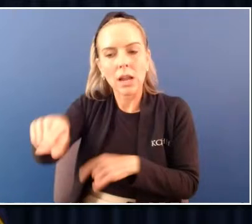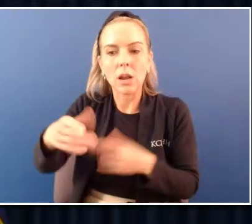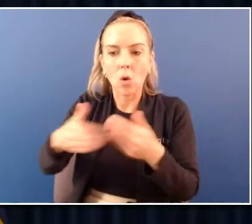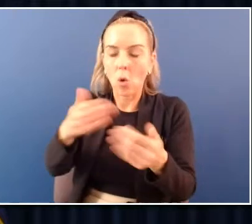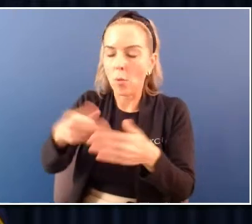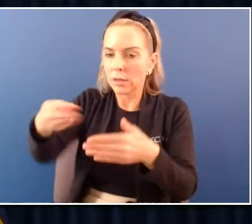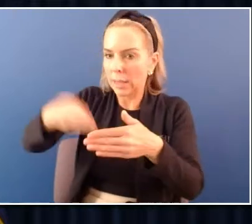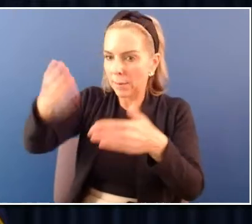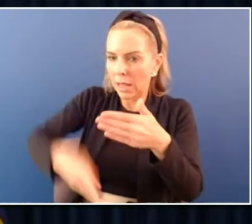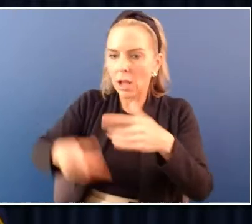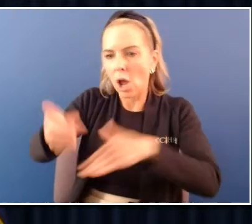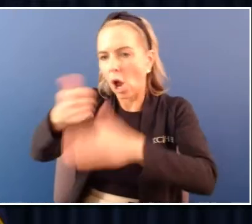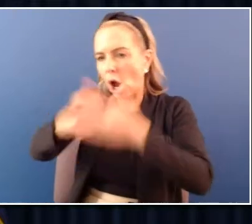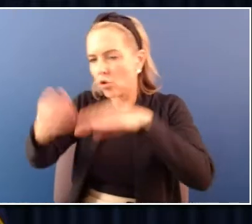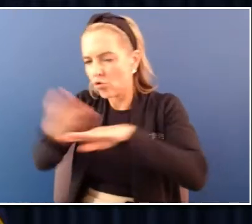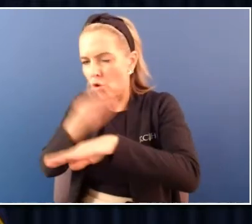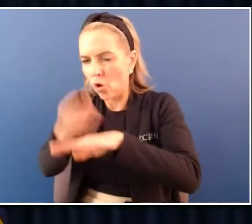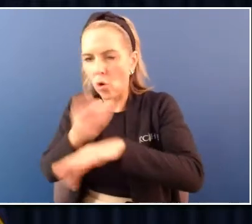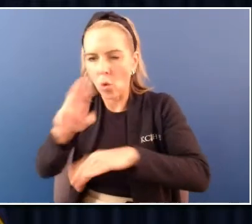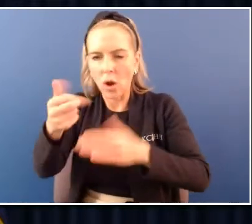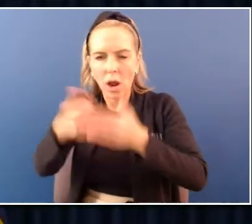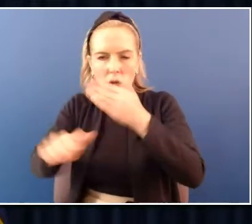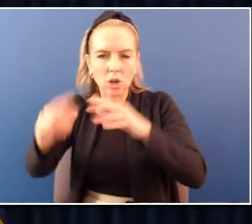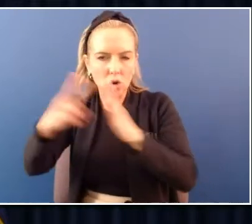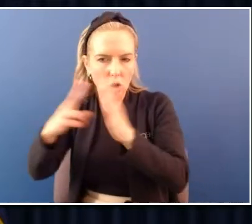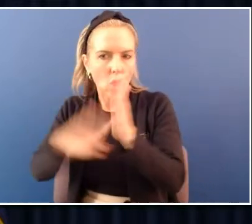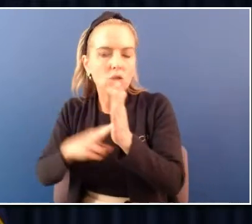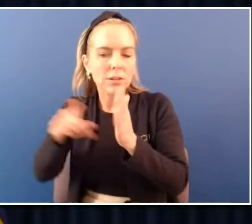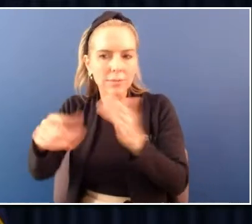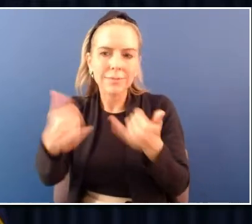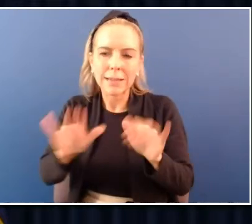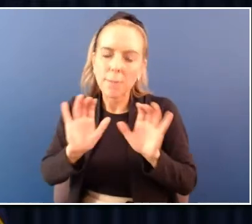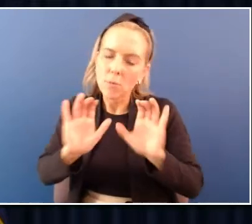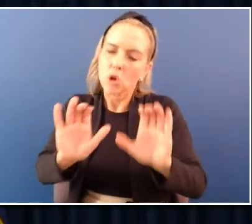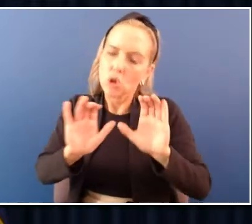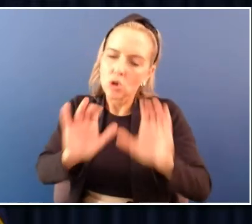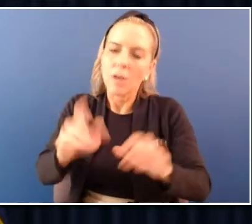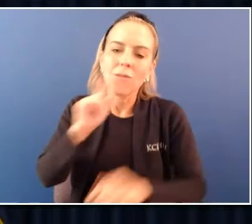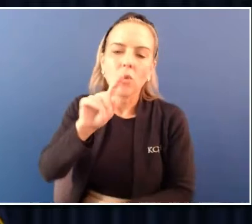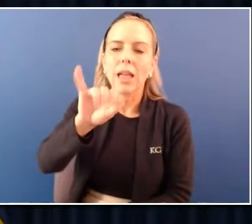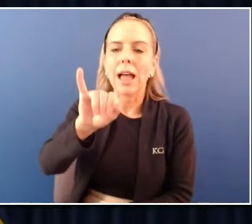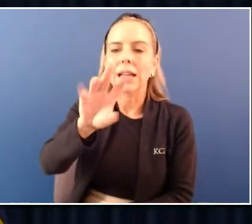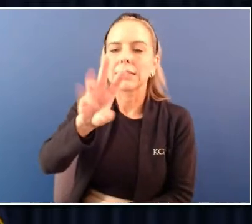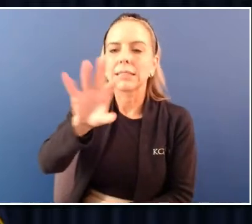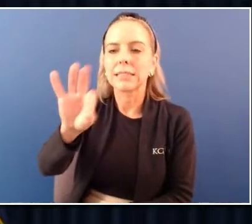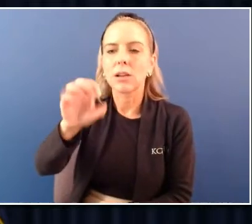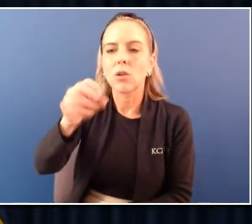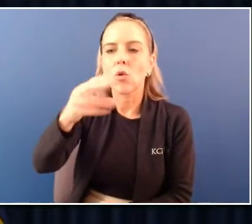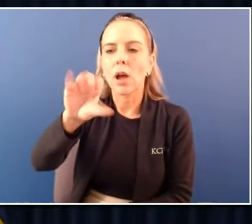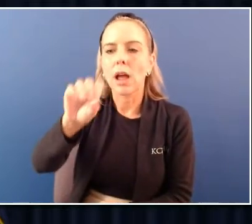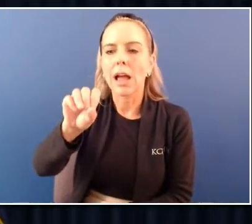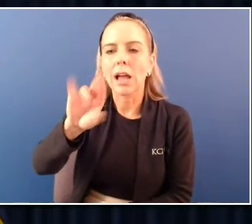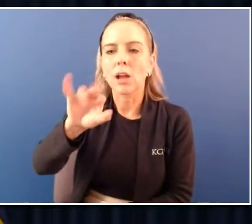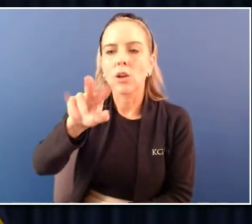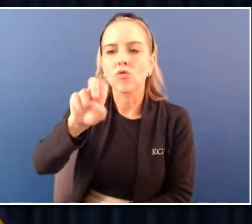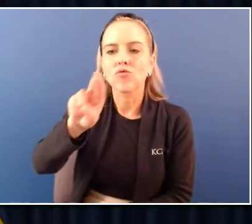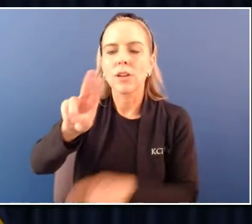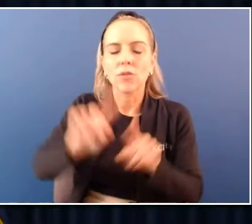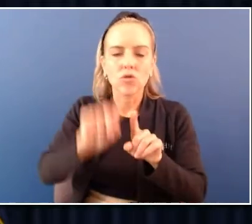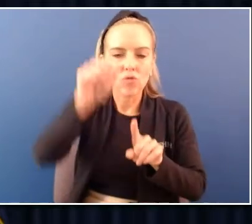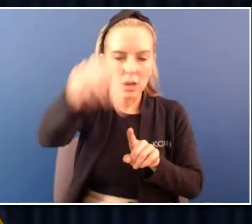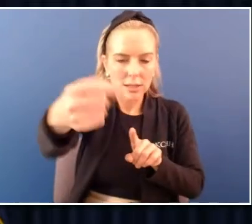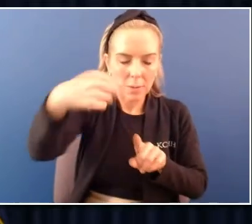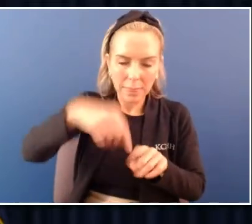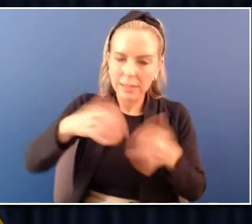under construction, or under contract. We'll also keep pushing on the I-69 Ohio River crossing. We're going to keep building that